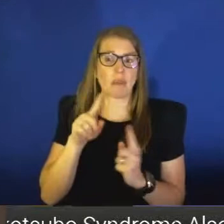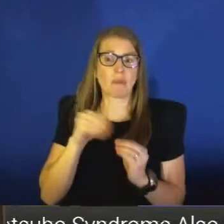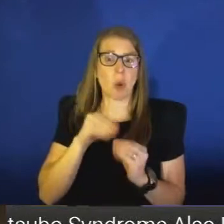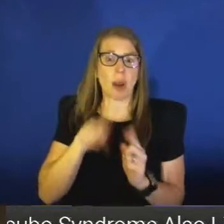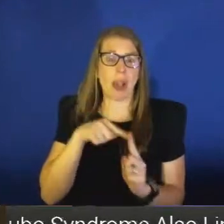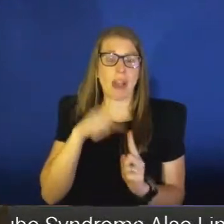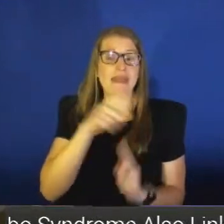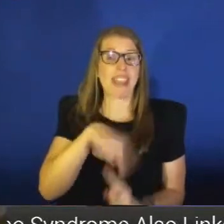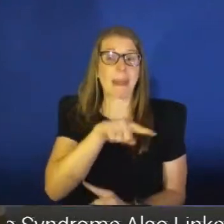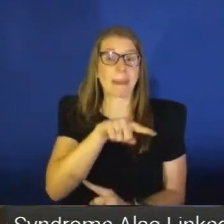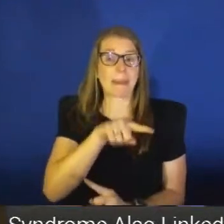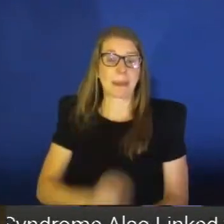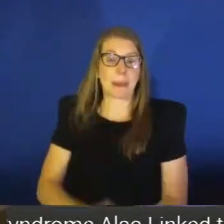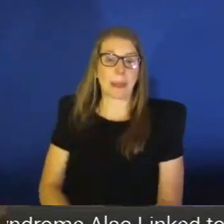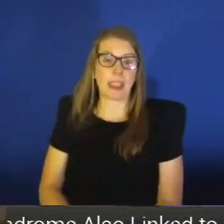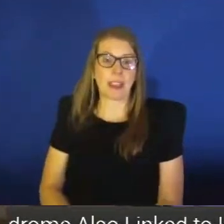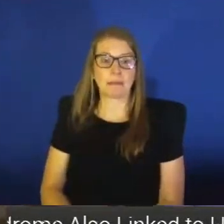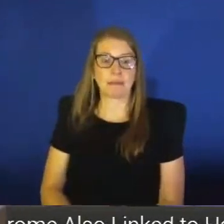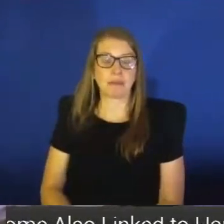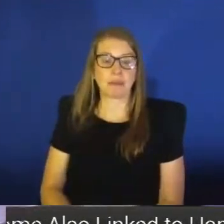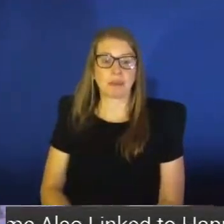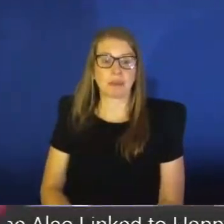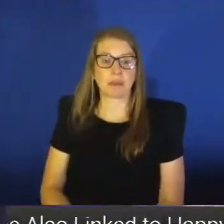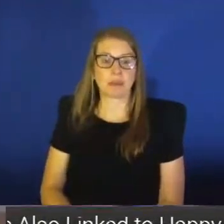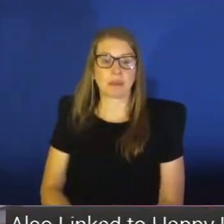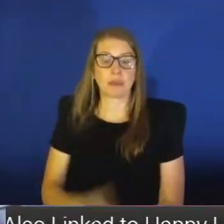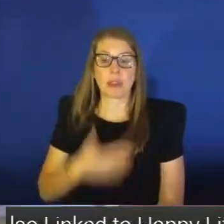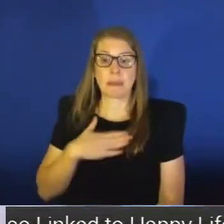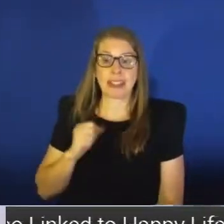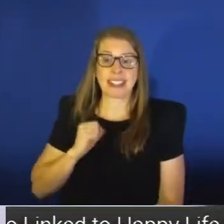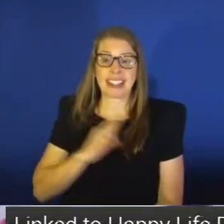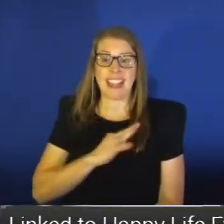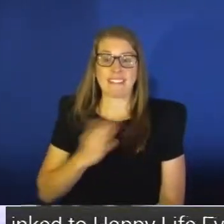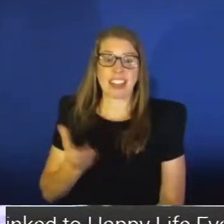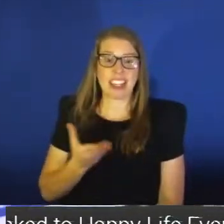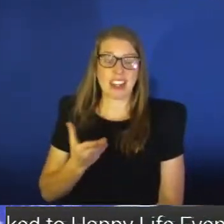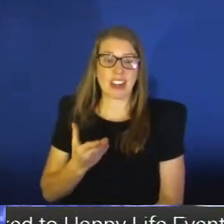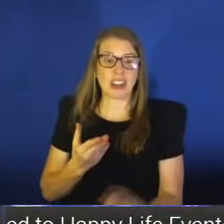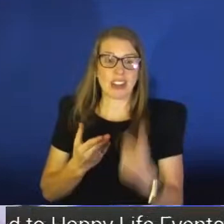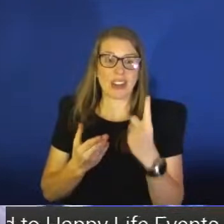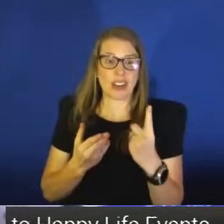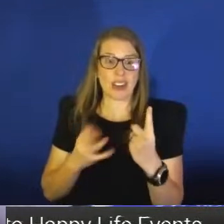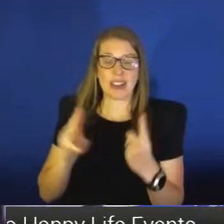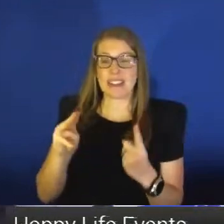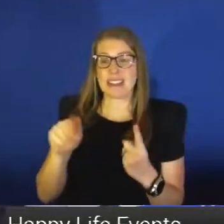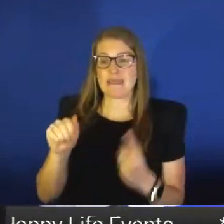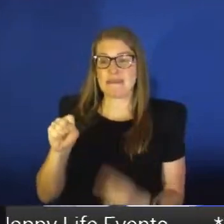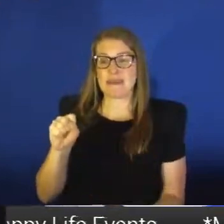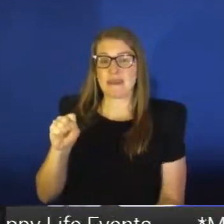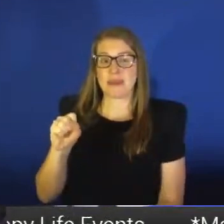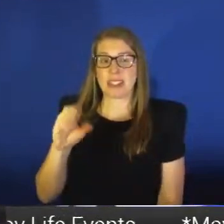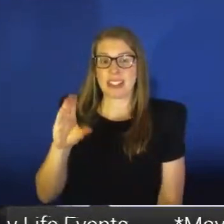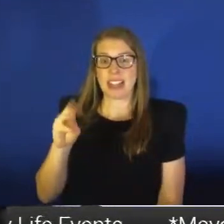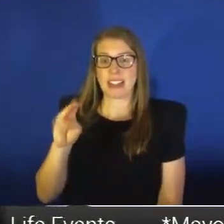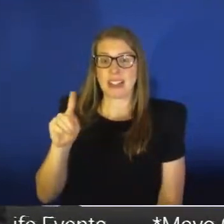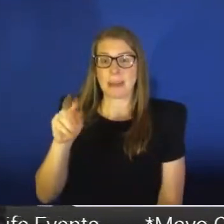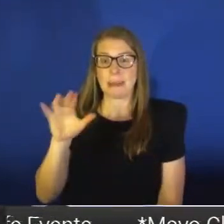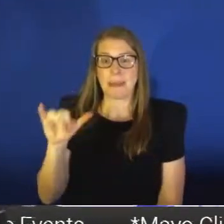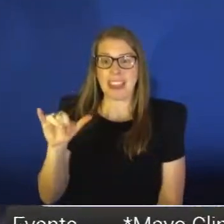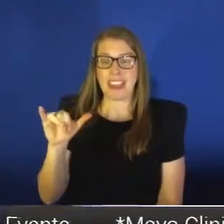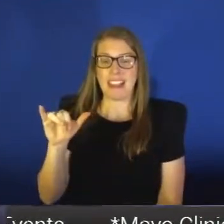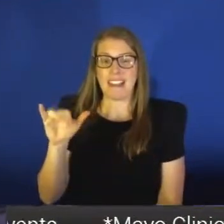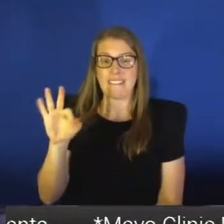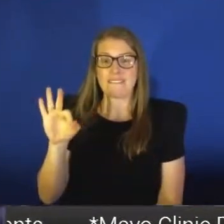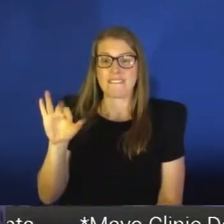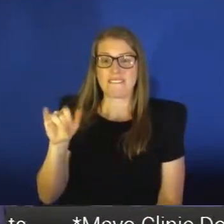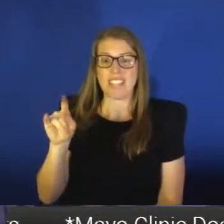Yes, yes. I have my staff here. This is one of our mastectomy fitters, Karen. Karen has